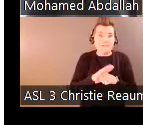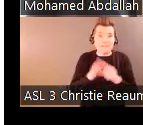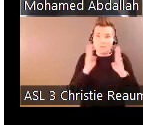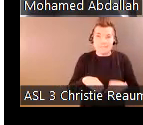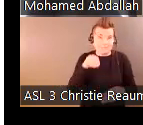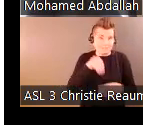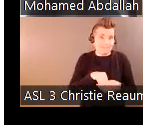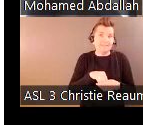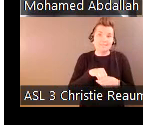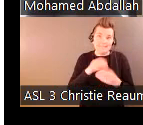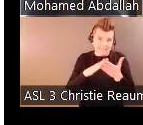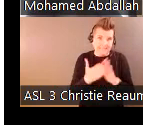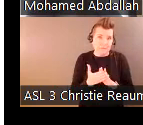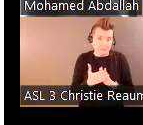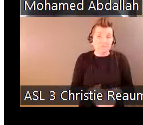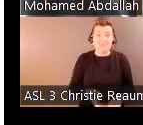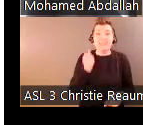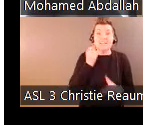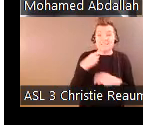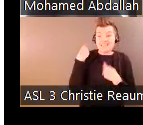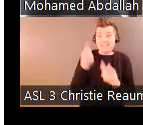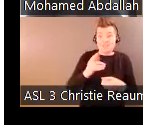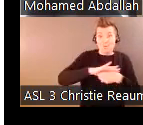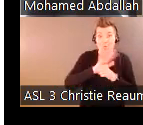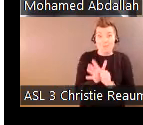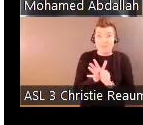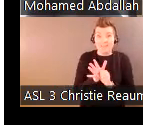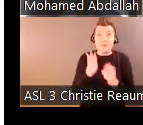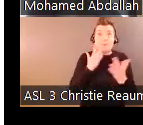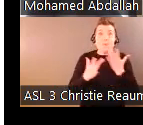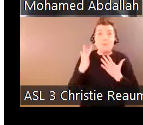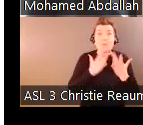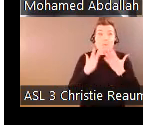After COVID, we are seeing a big shortage in the housing market.